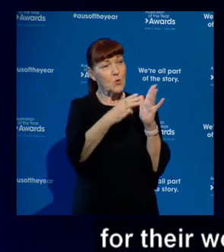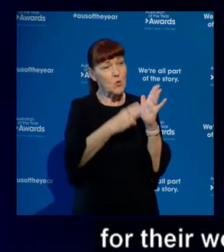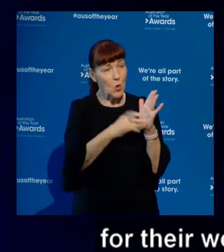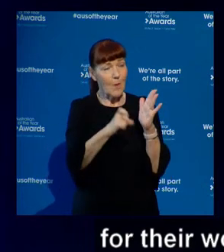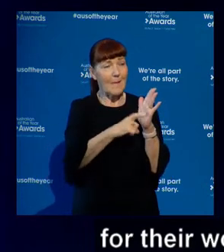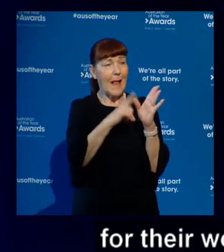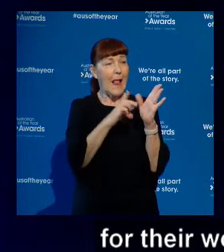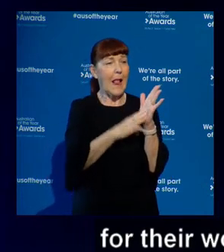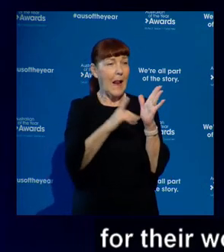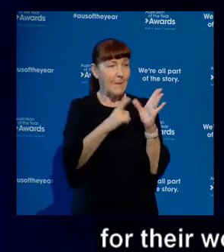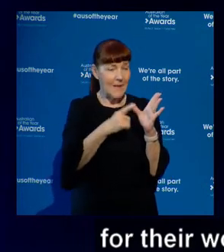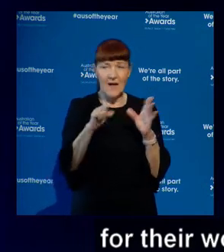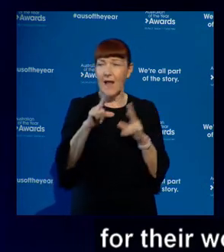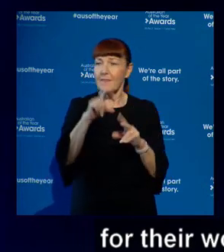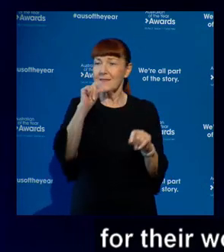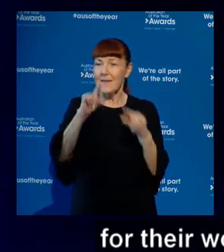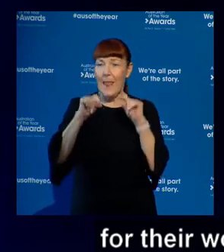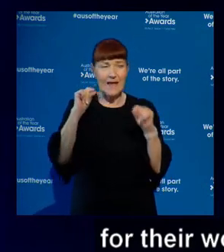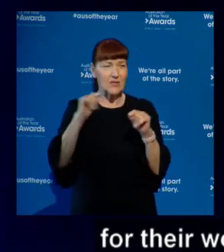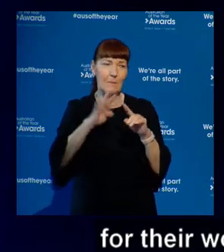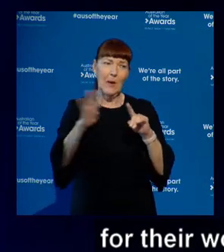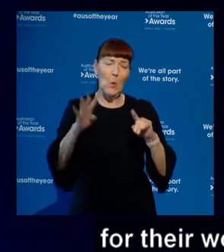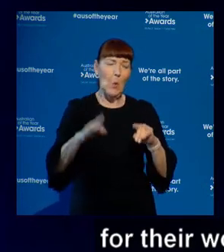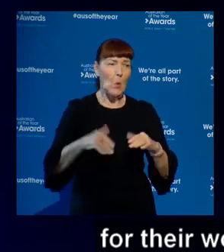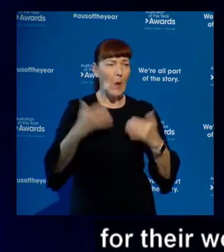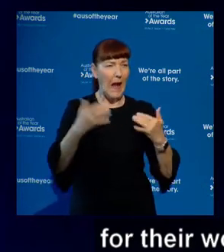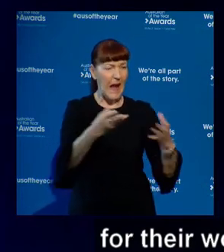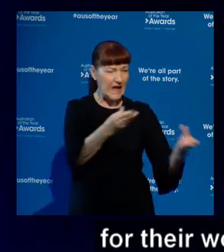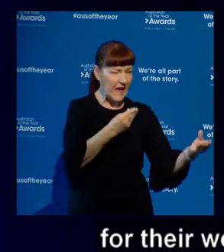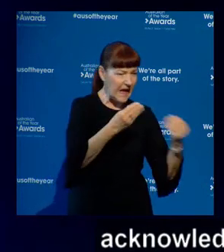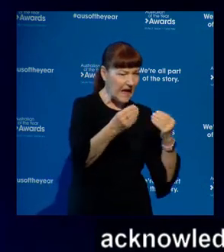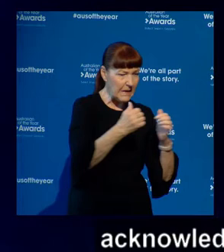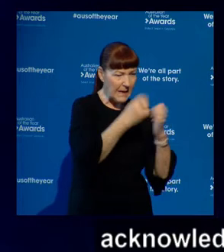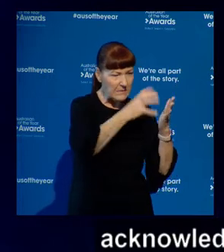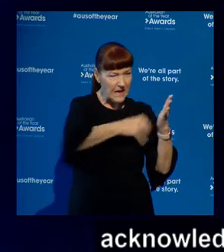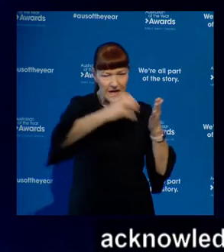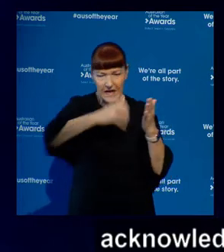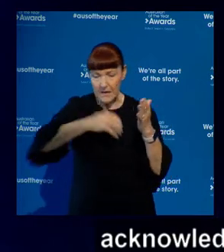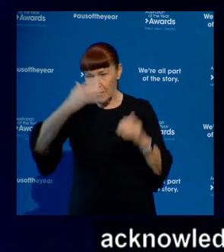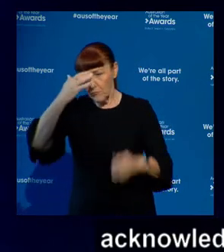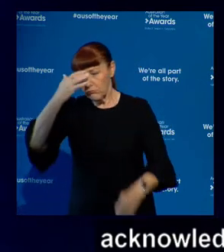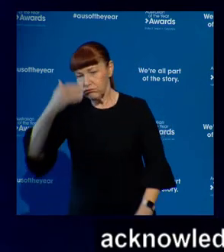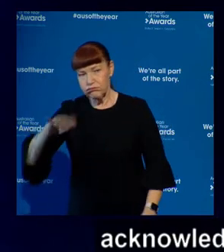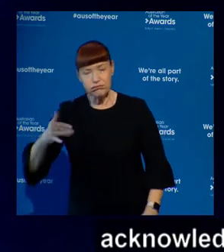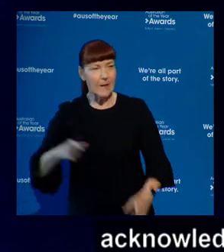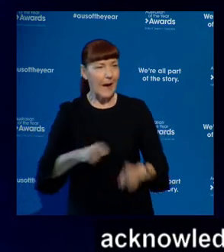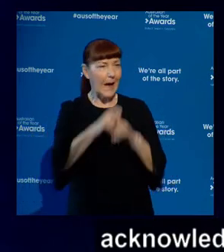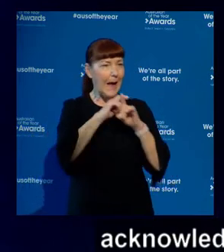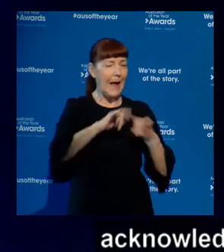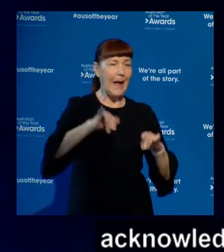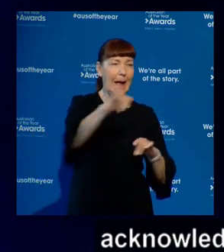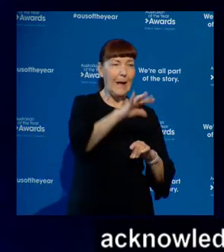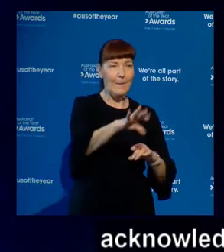panel. It's a difficult task. It's one you volunteer wholeheartedly for.